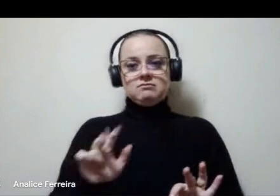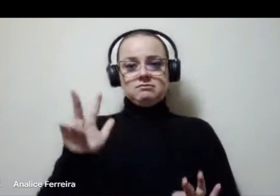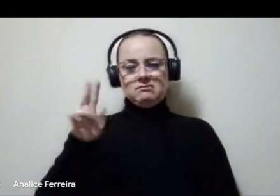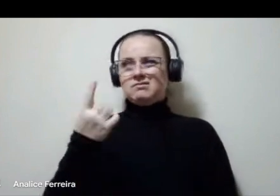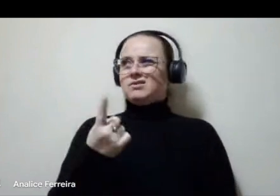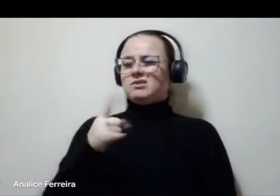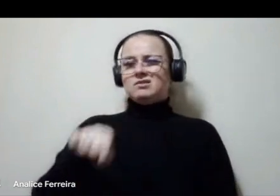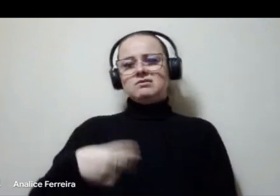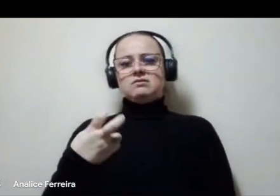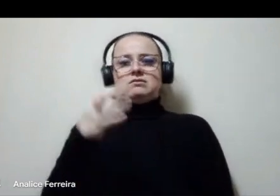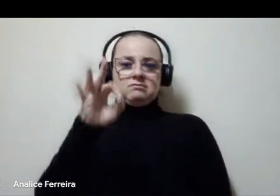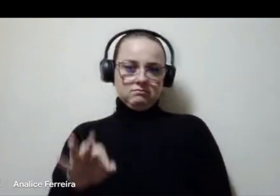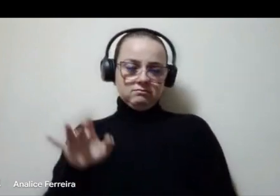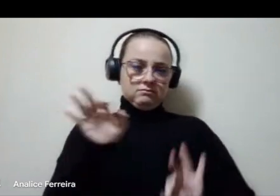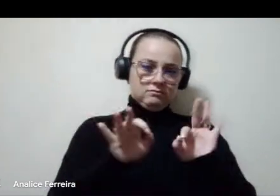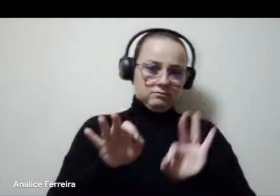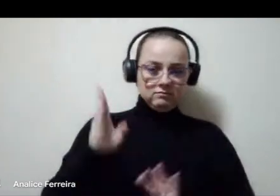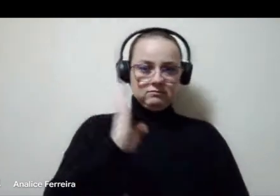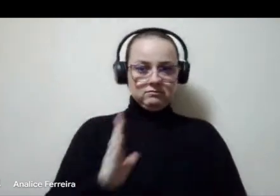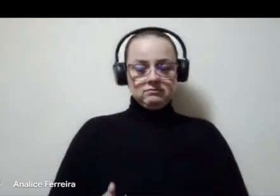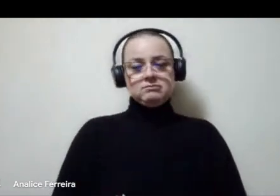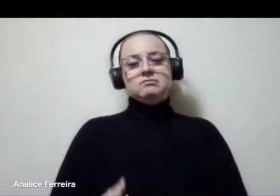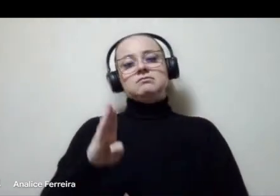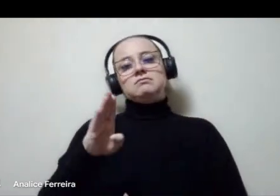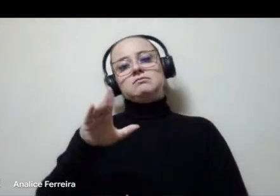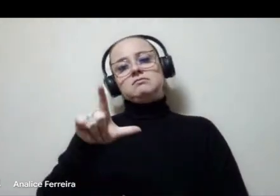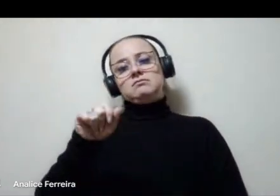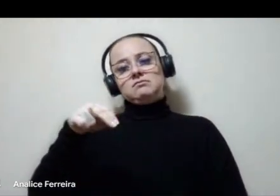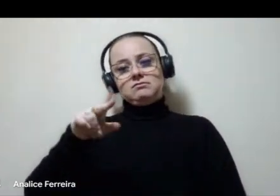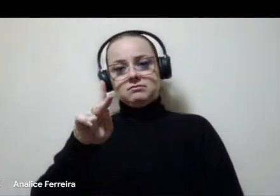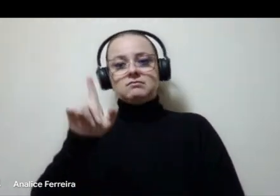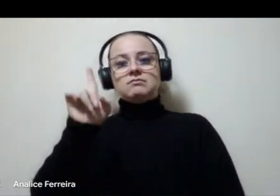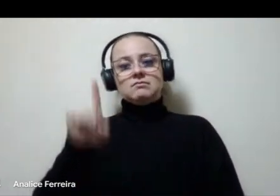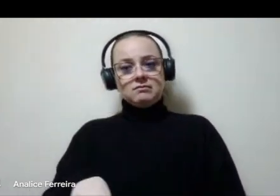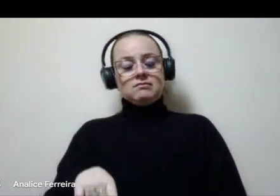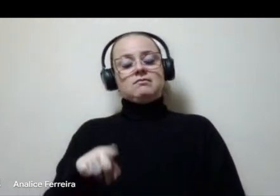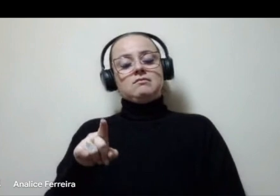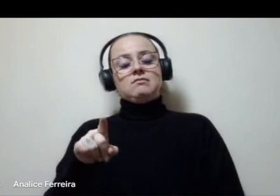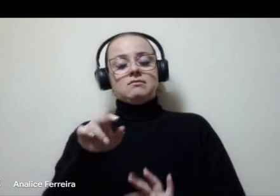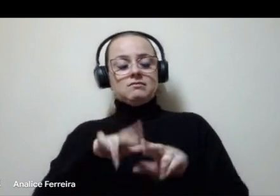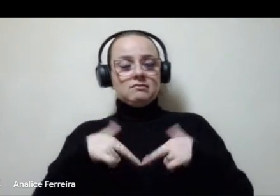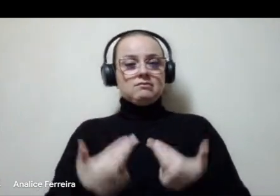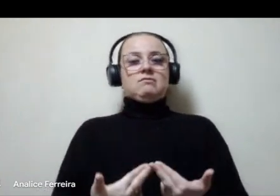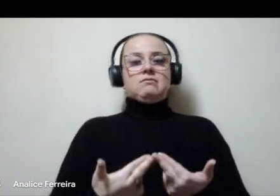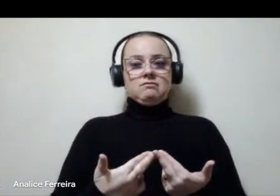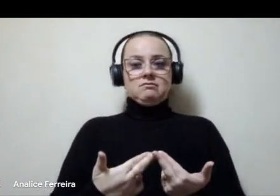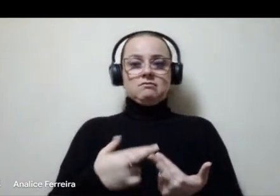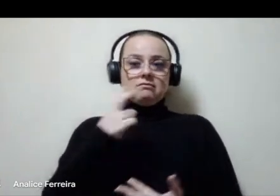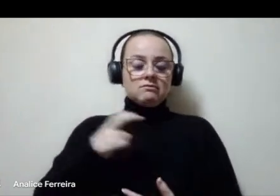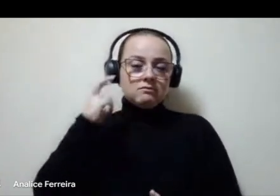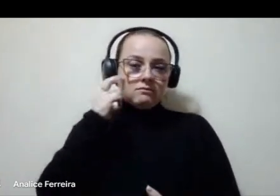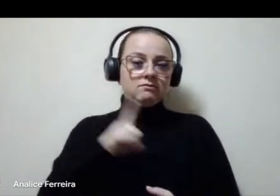% of the National Audubank, that for the points of culture. We had meetings with representatives of the black